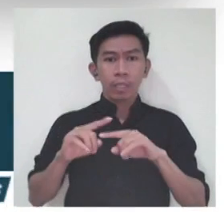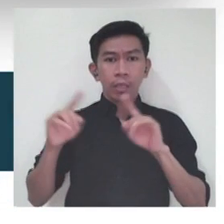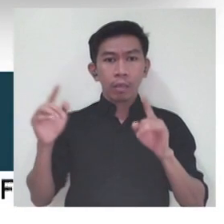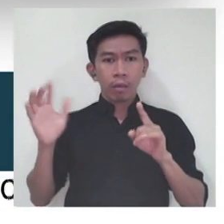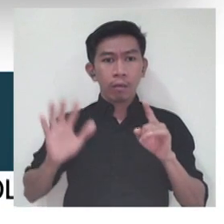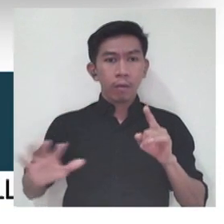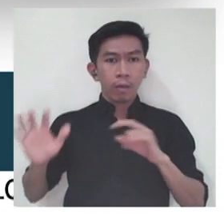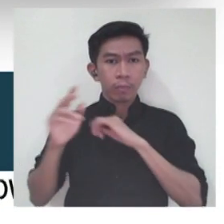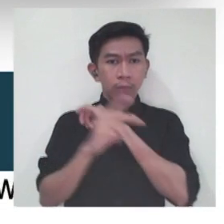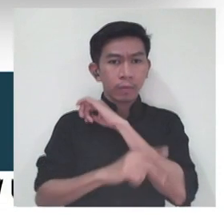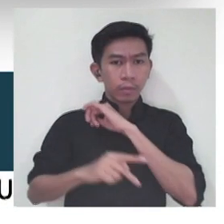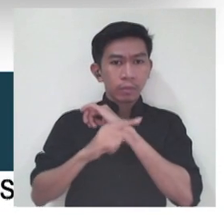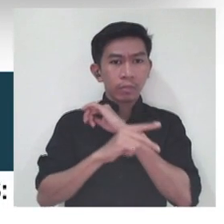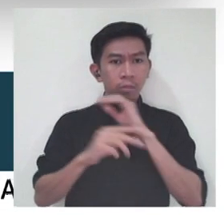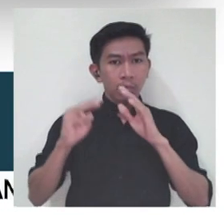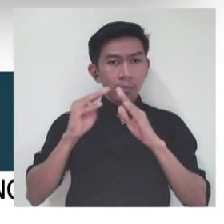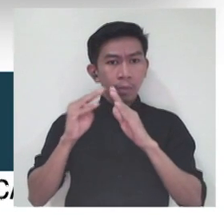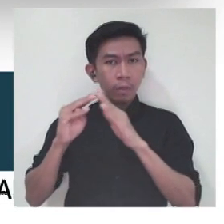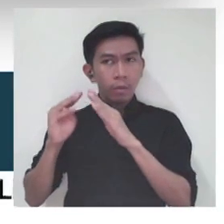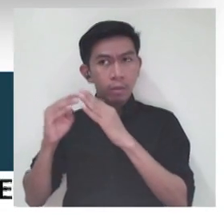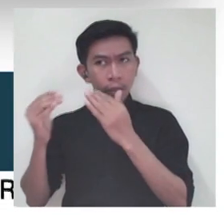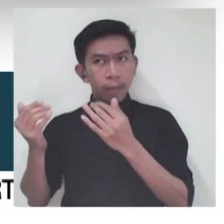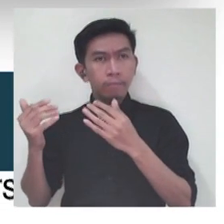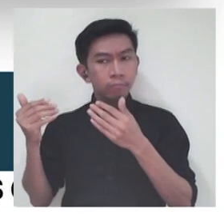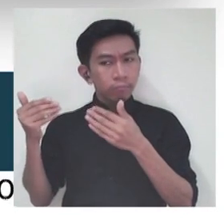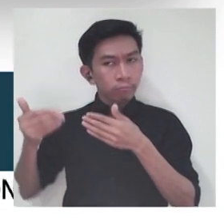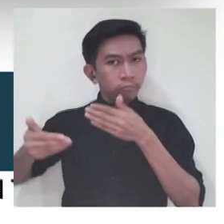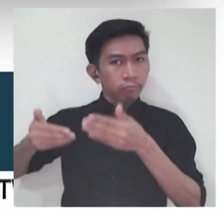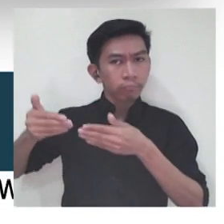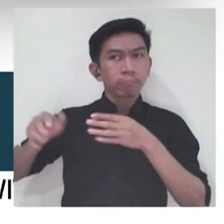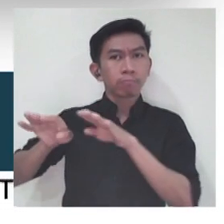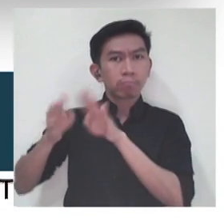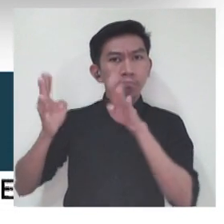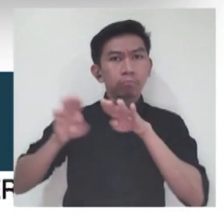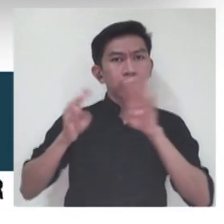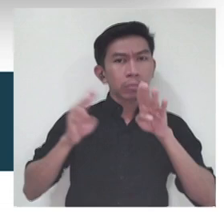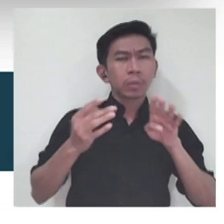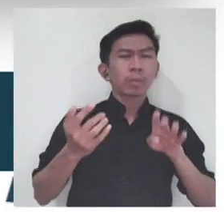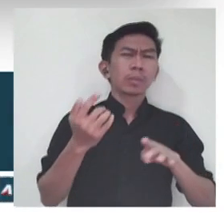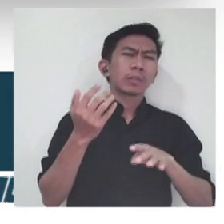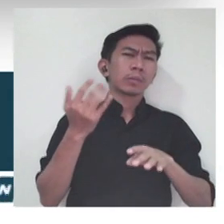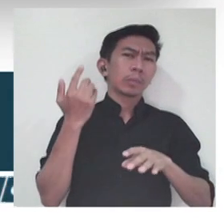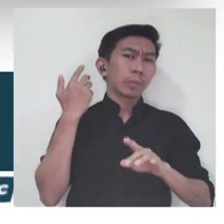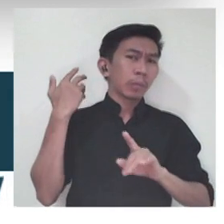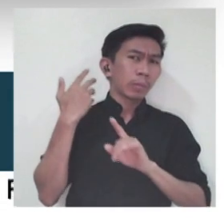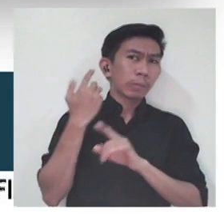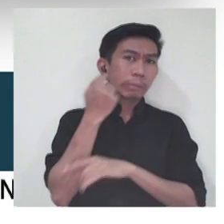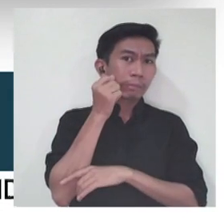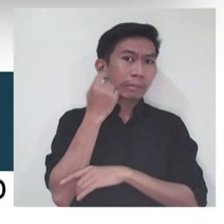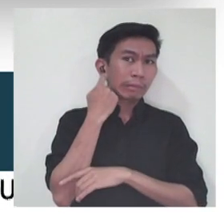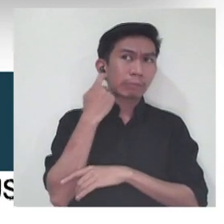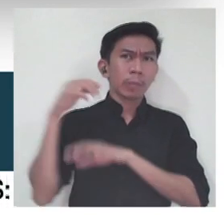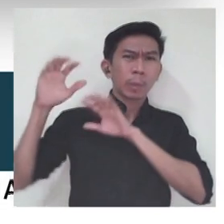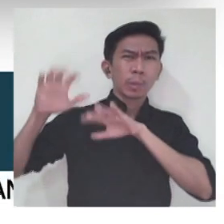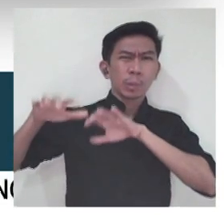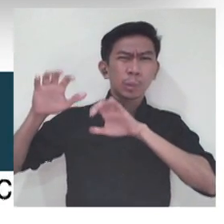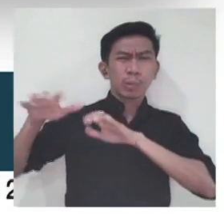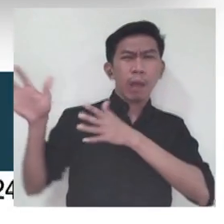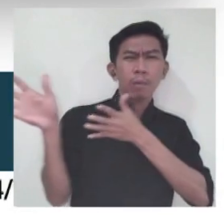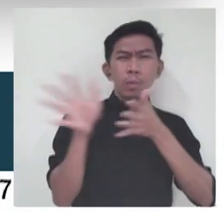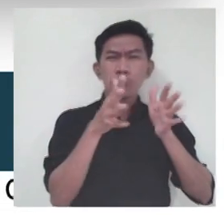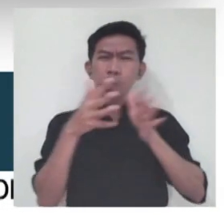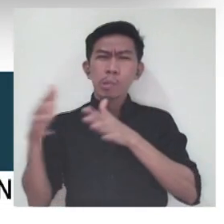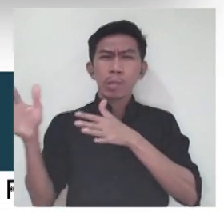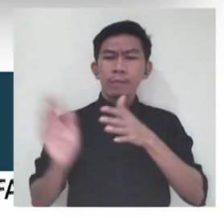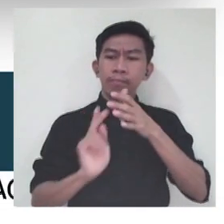munisipyo, unti-unti pong binubuksan natin. Sa lakas po ng ulan at sa kahangin, malaki po talaga yung pinsala dun sa mga halamanan po natin dito sa